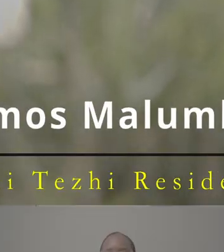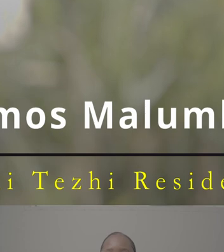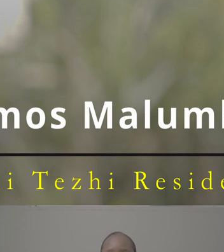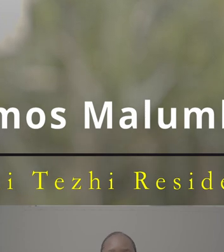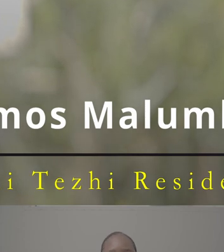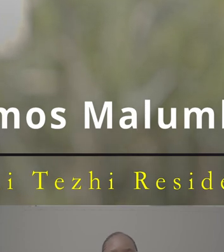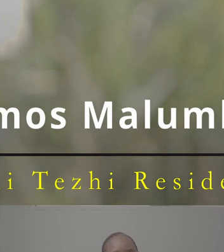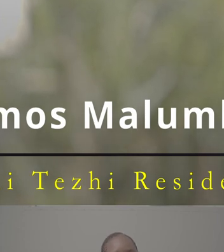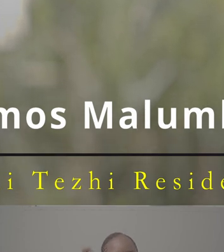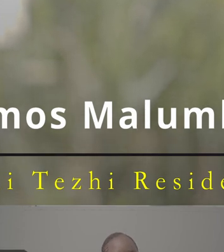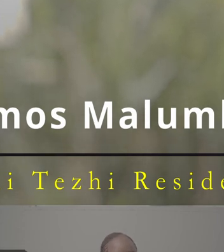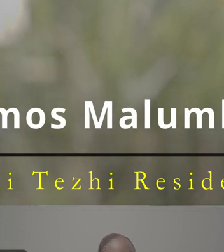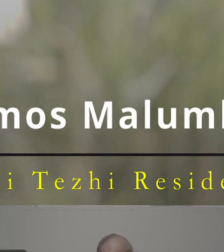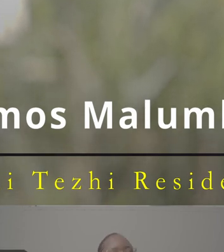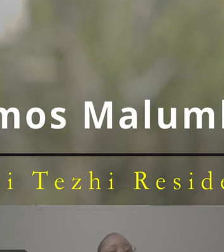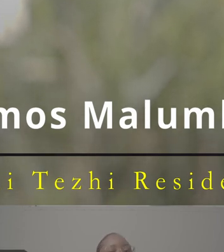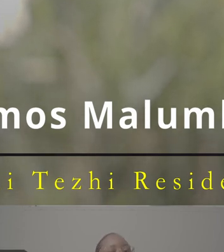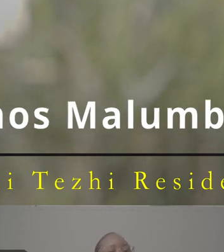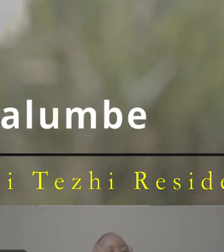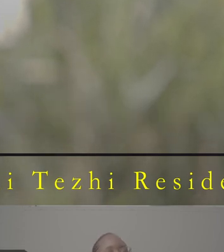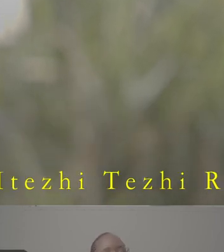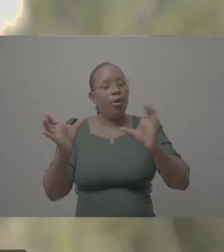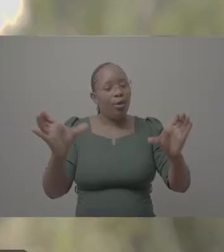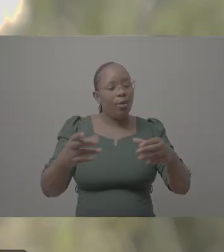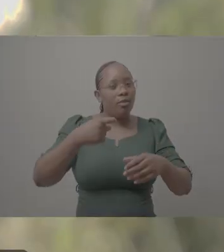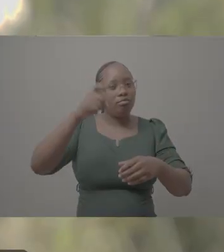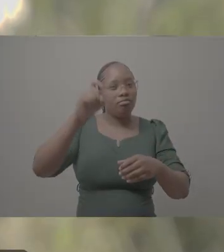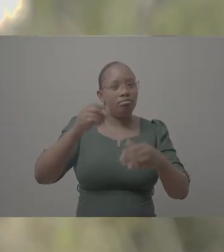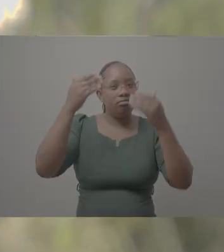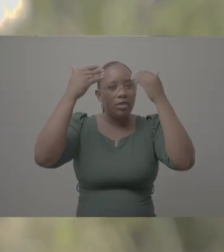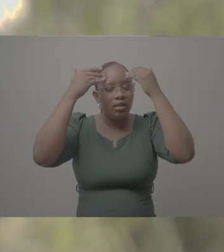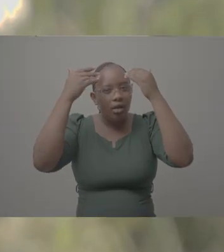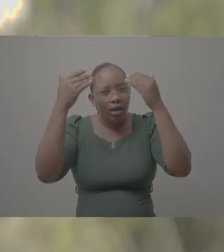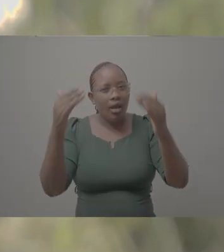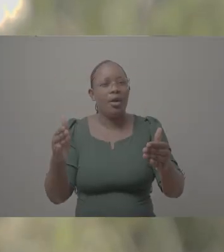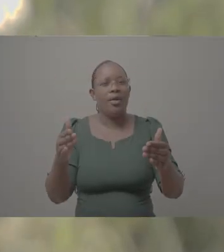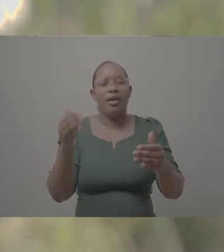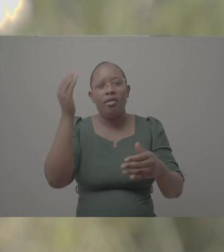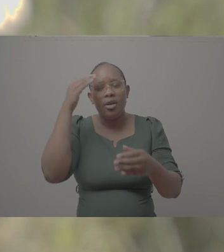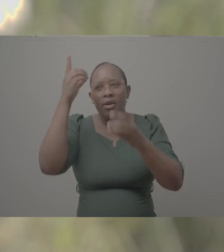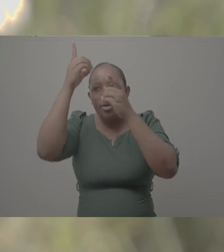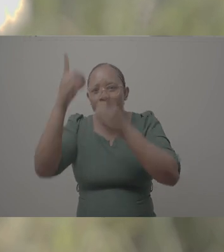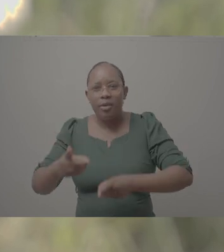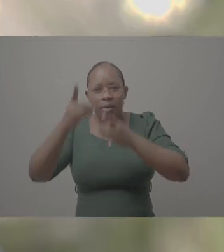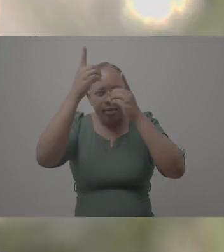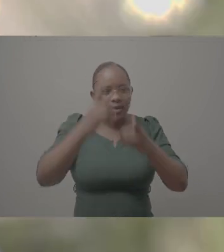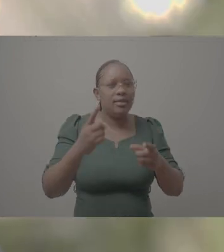Information should be enhanced so that the community is made aware to the grassroots, so that decisions are